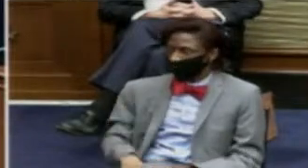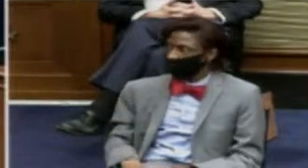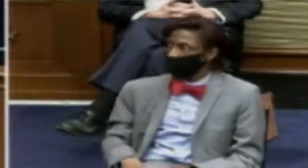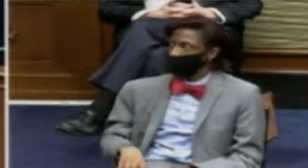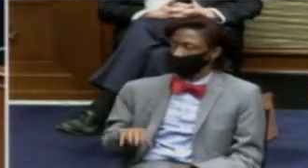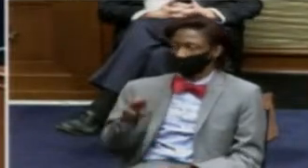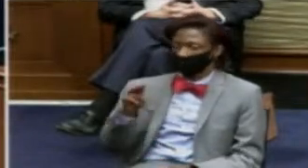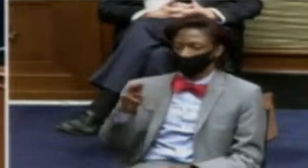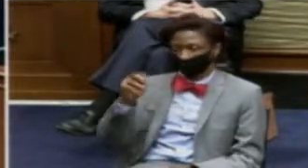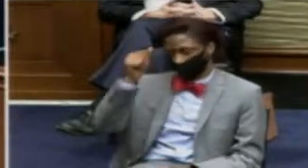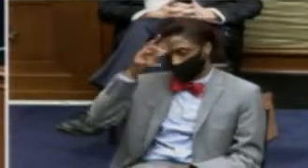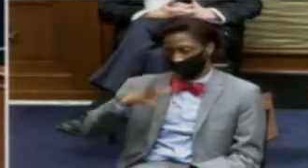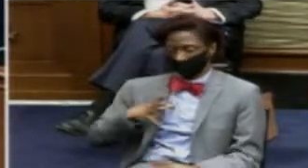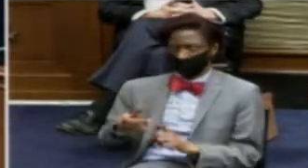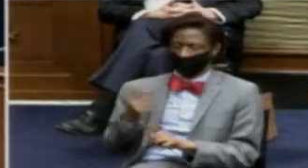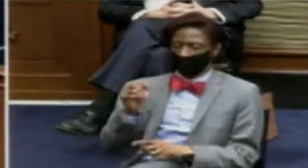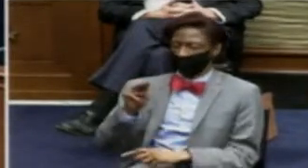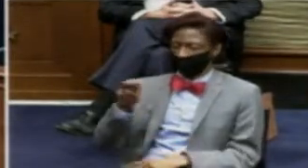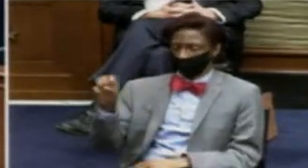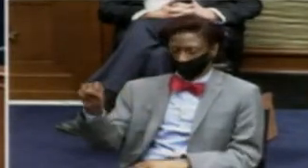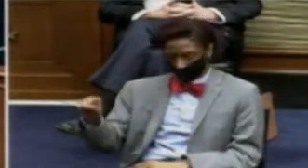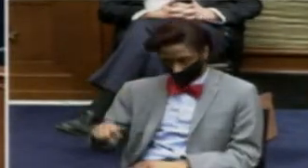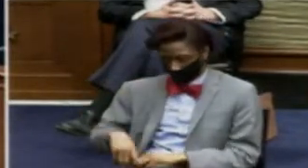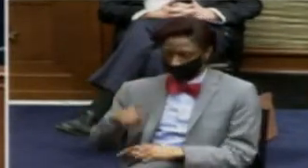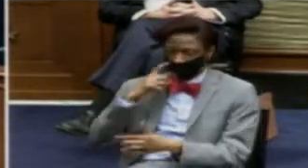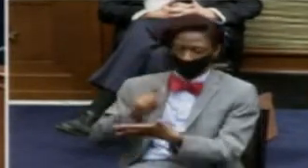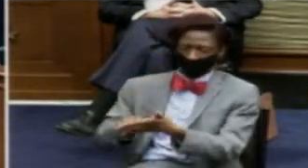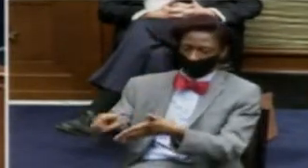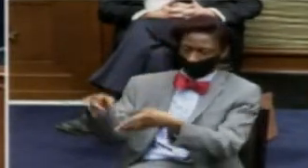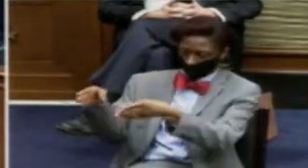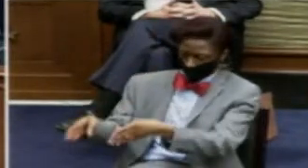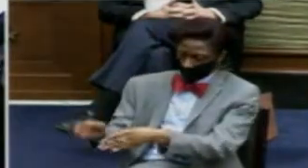from Massachusetts, Mr. Lynch, is recognized for 5 minutes.